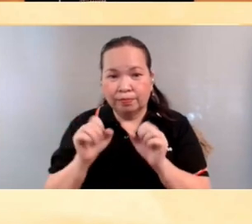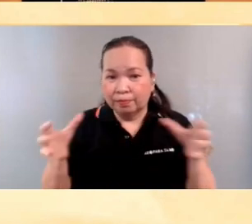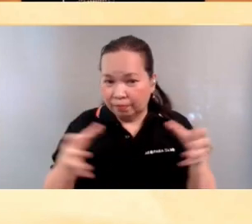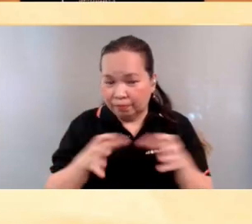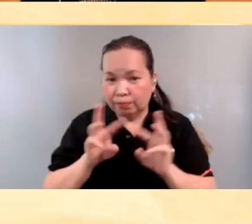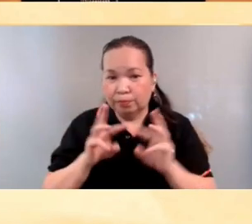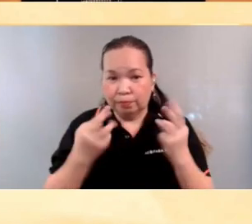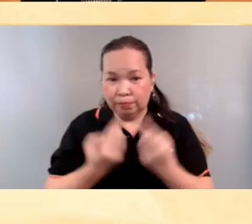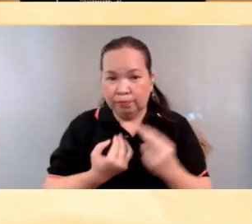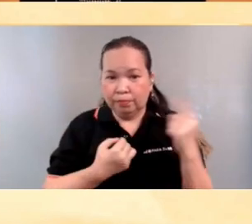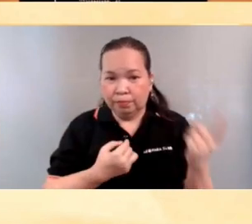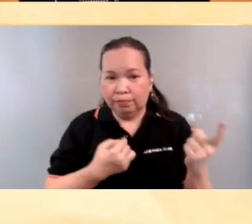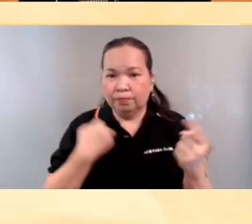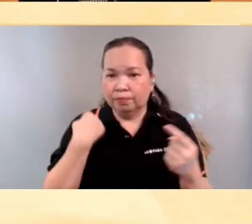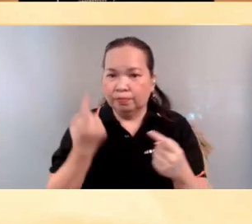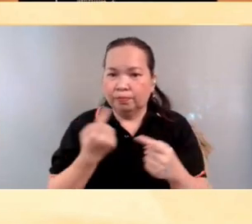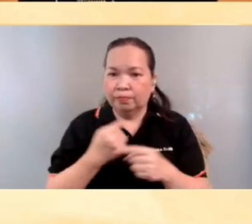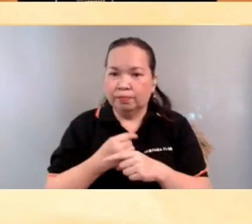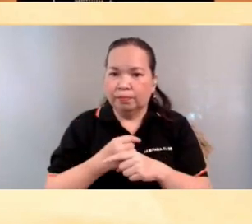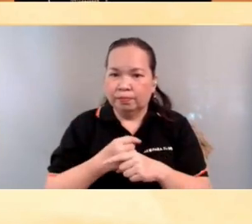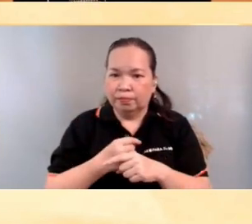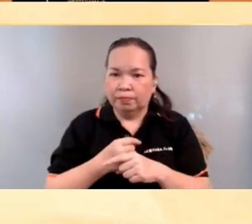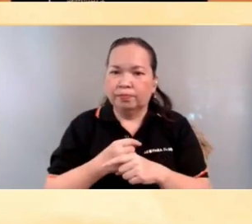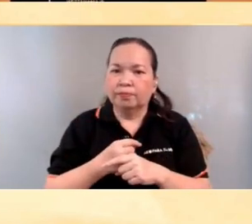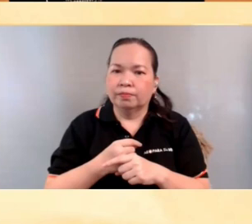She has been in clinical